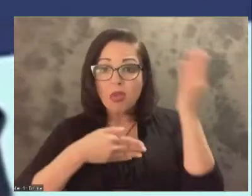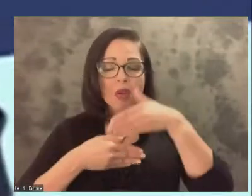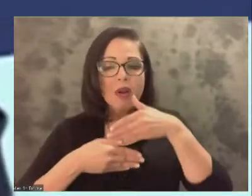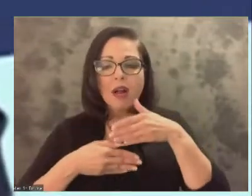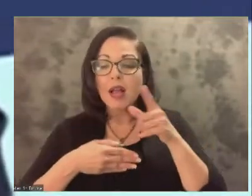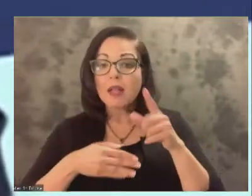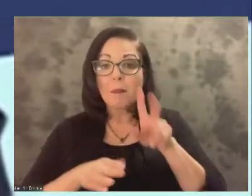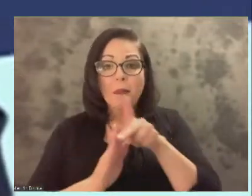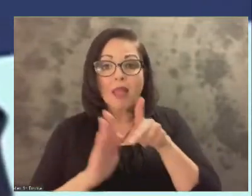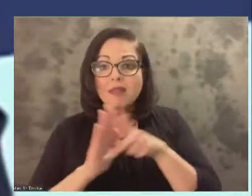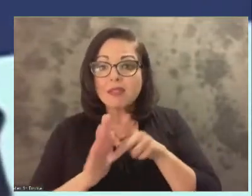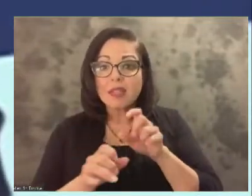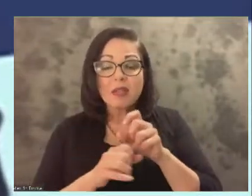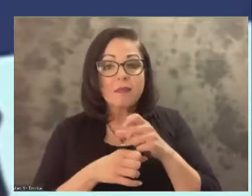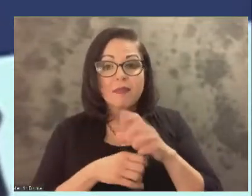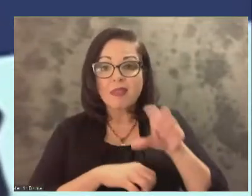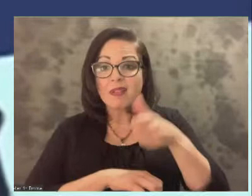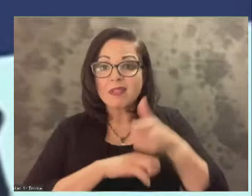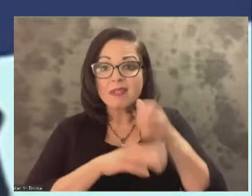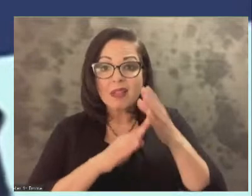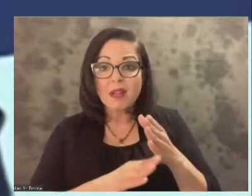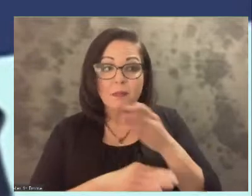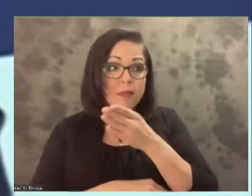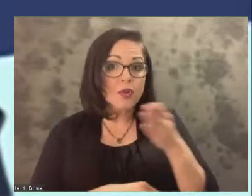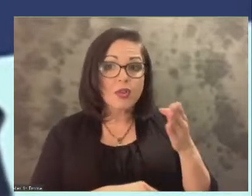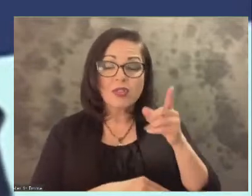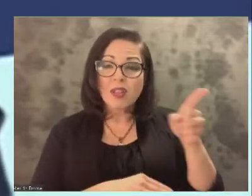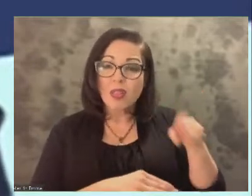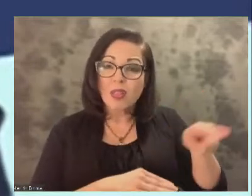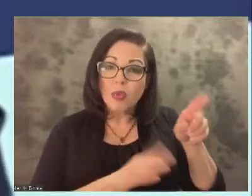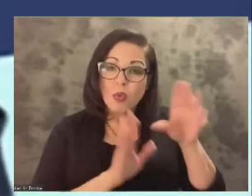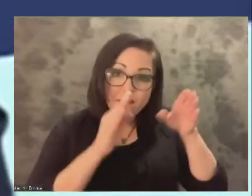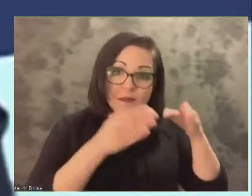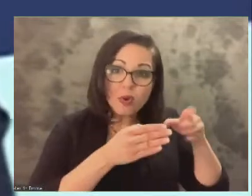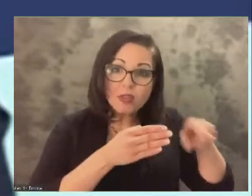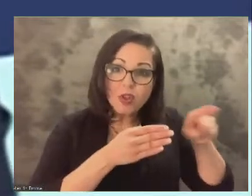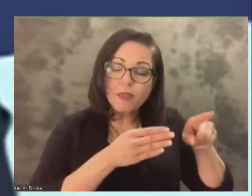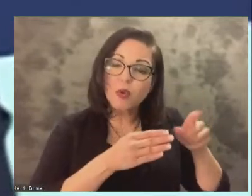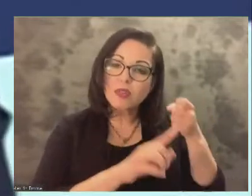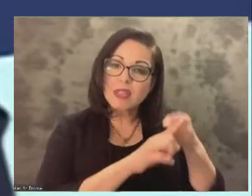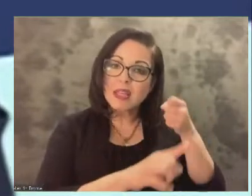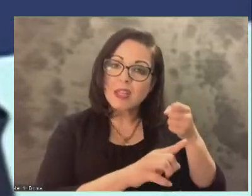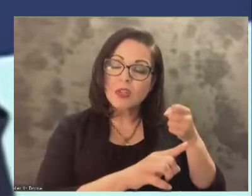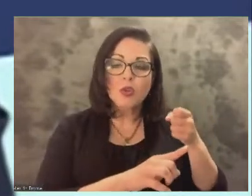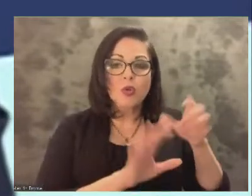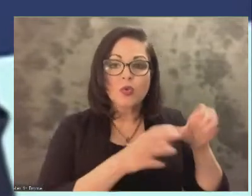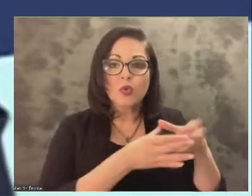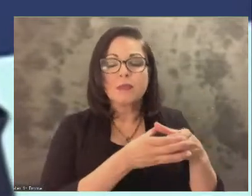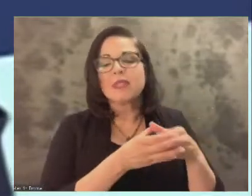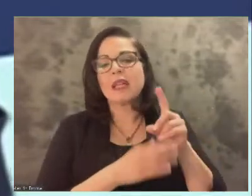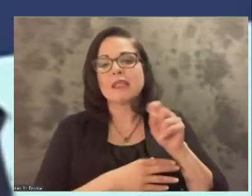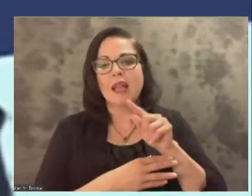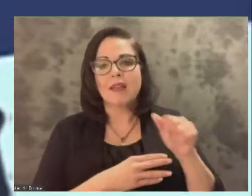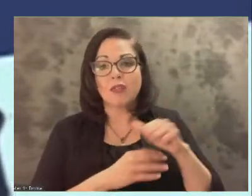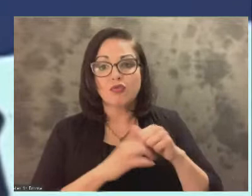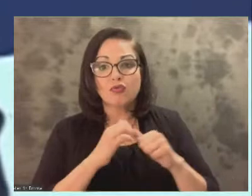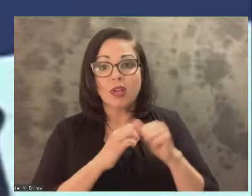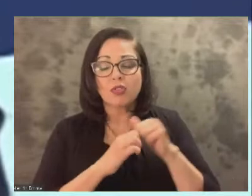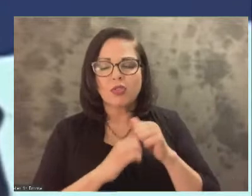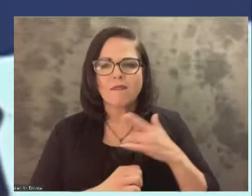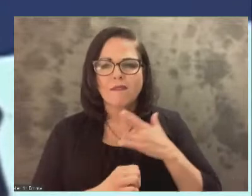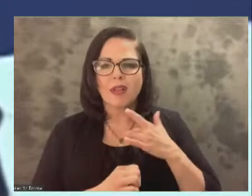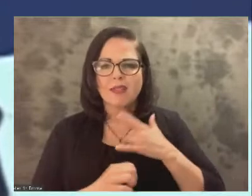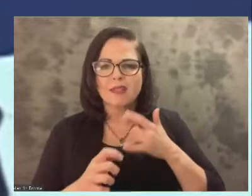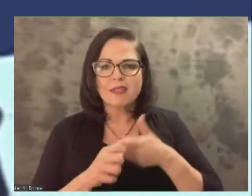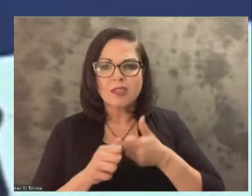direct resources to the hardest hit groups. Our outdated public health and data infrastructure initially fell very short